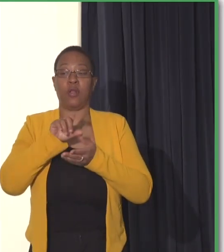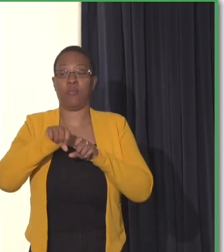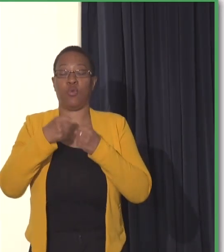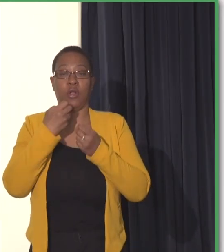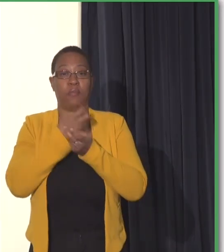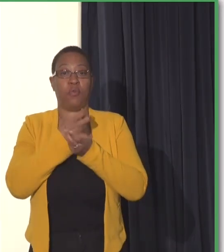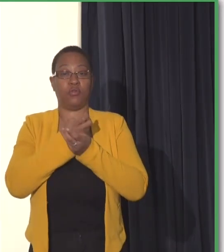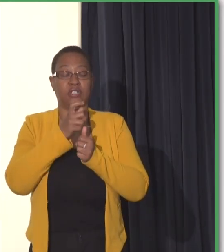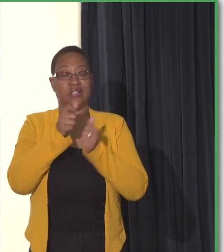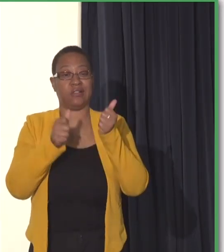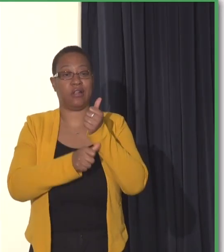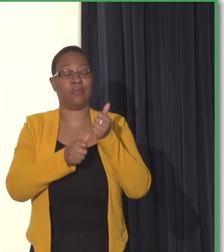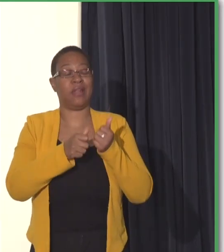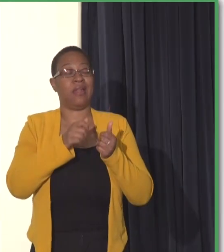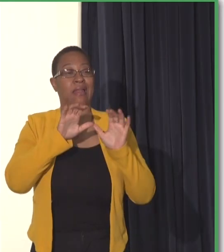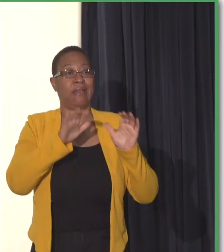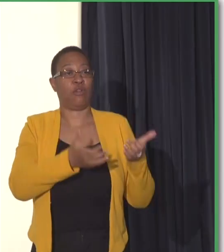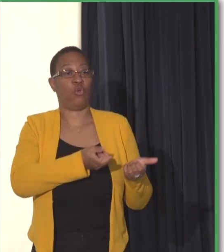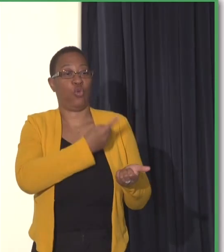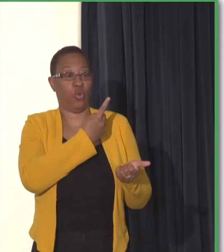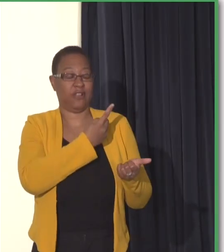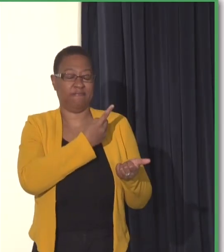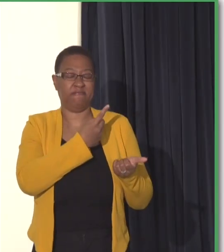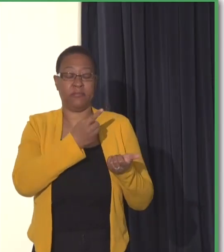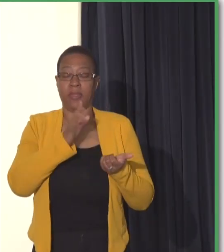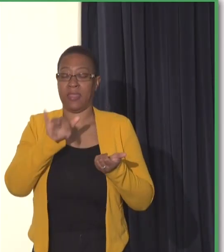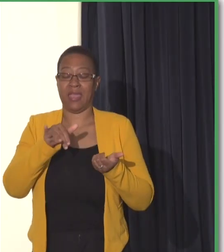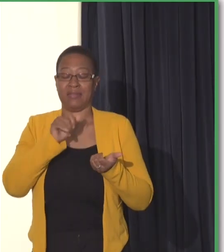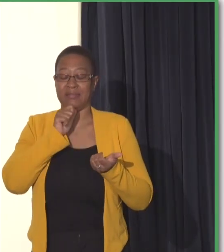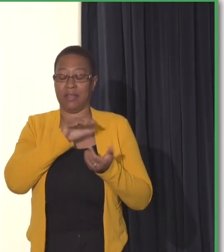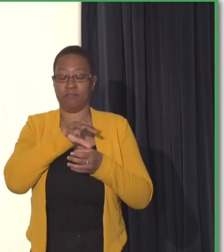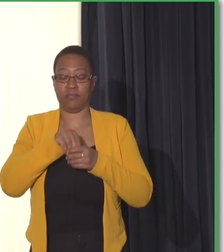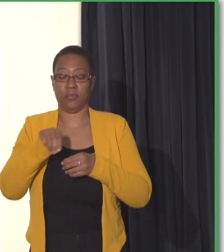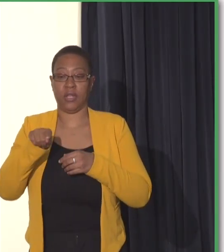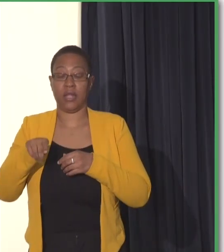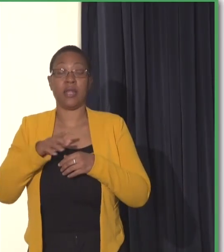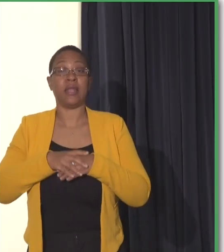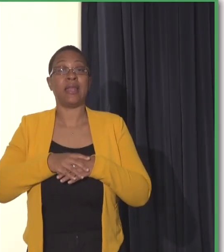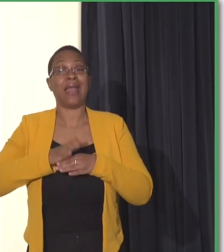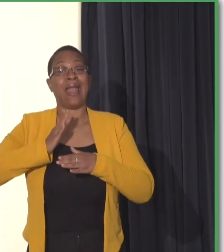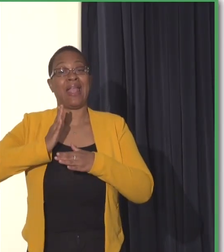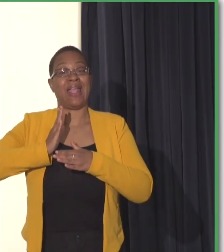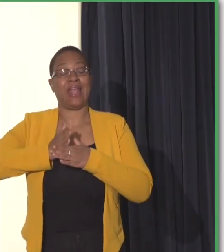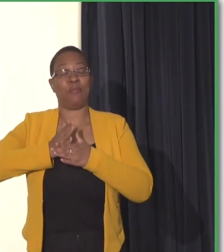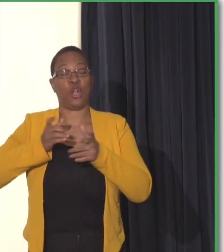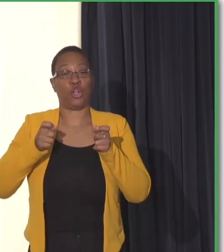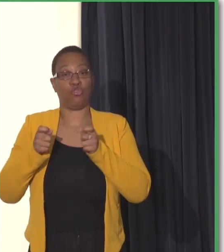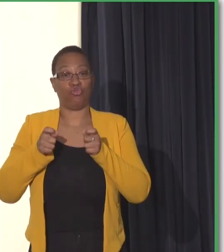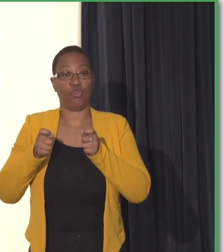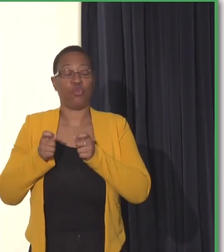Those would all fall within category 1. This would include intermediate controls,